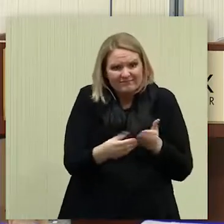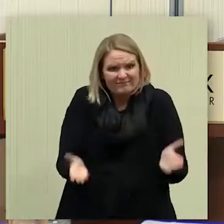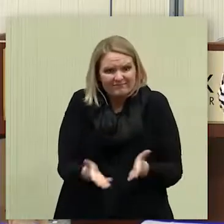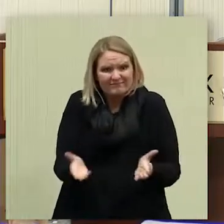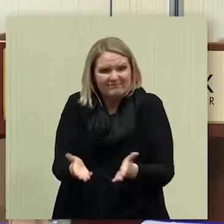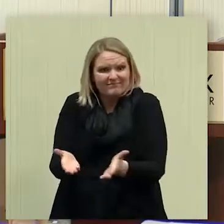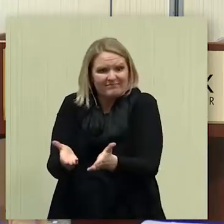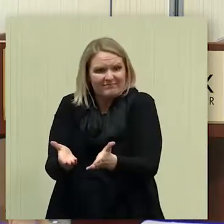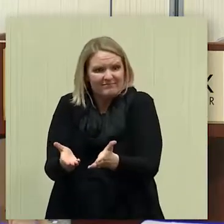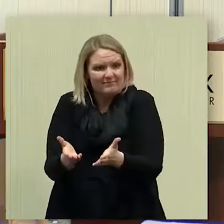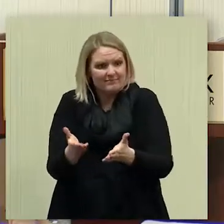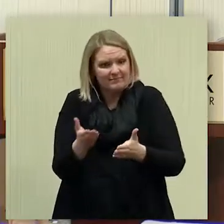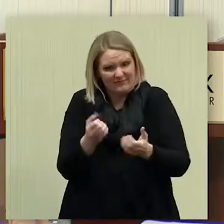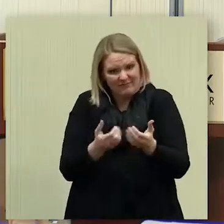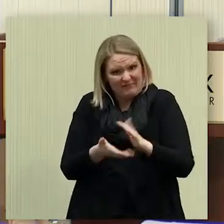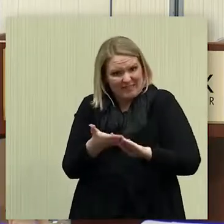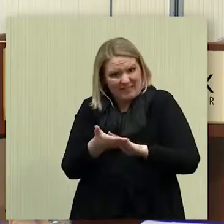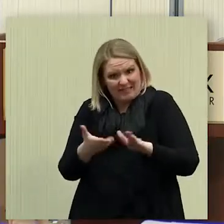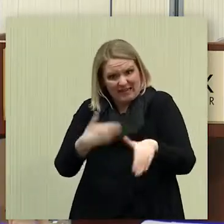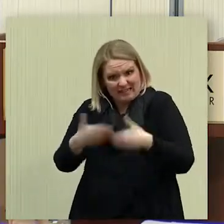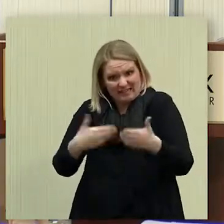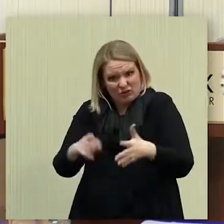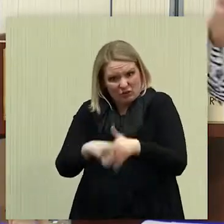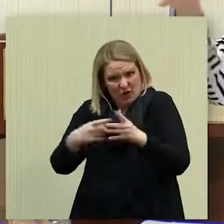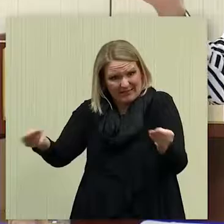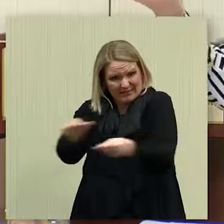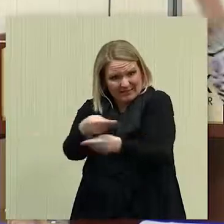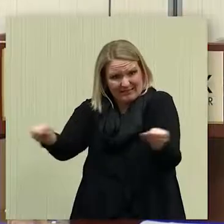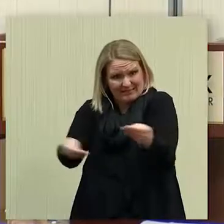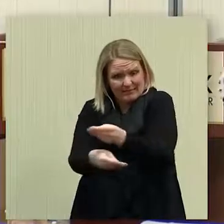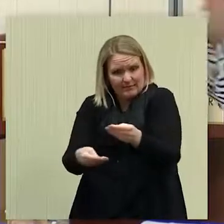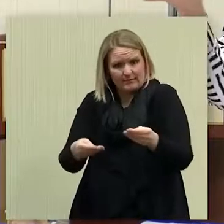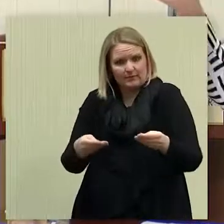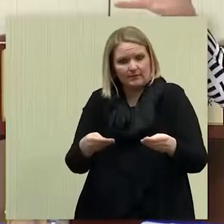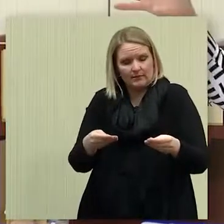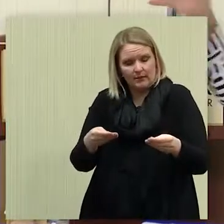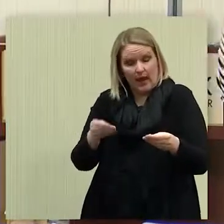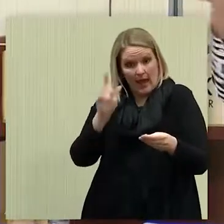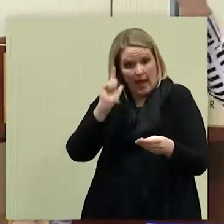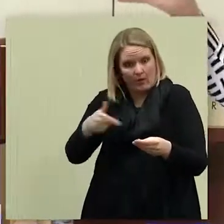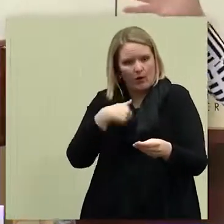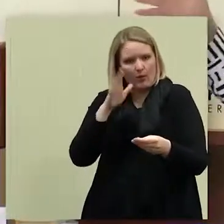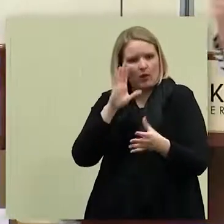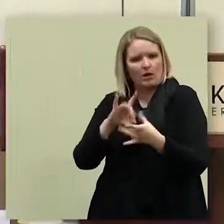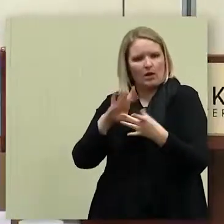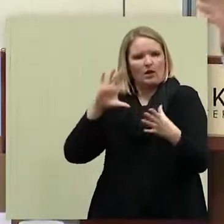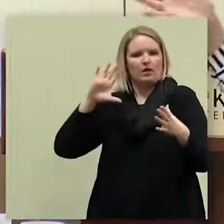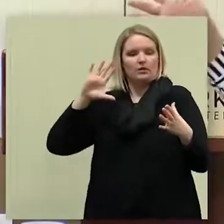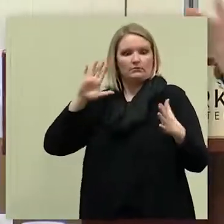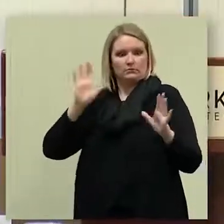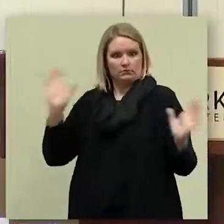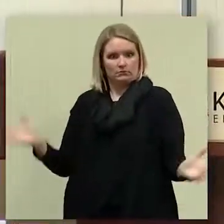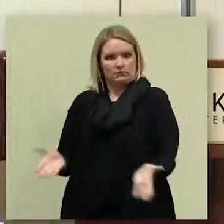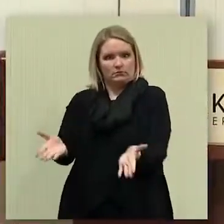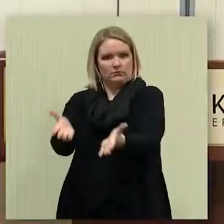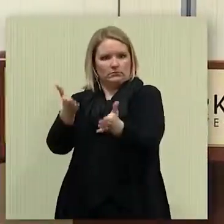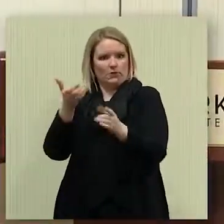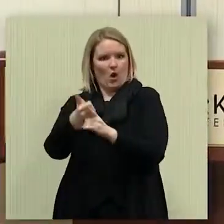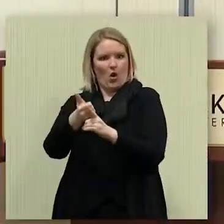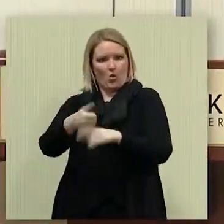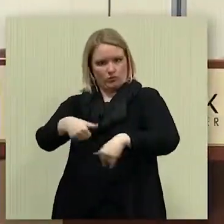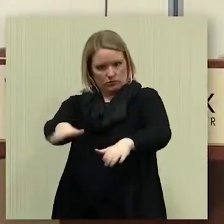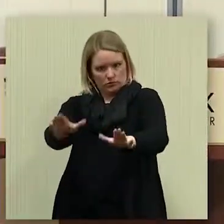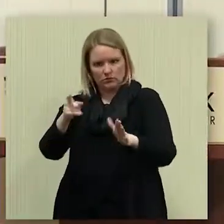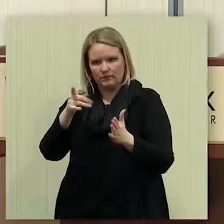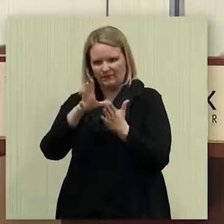young adult, helping facilitate those initial interactions with the idea, I'm going to pull away some gradually over time as they